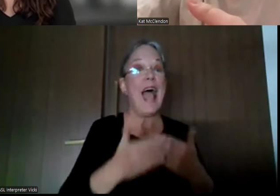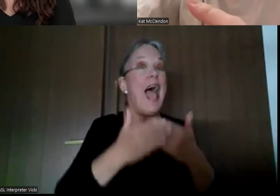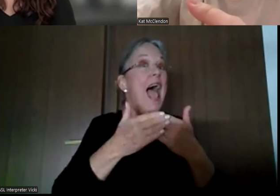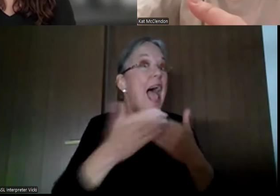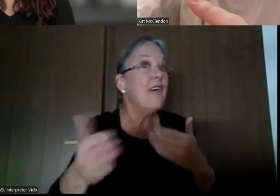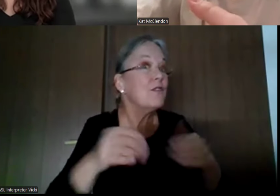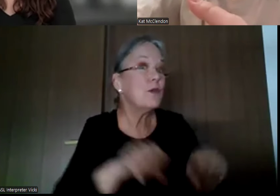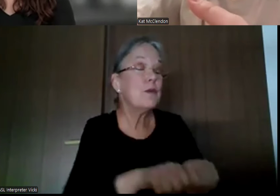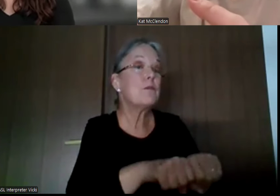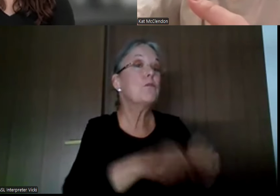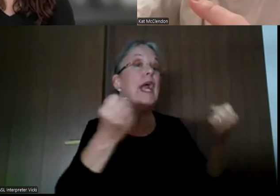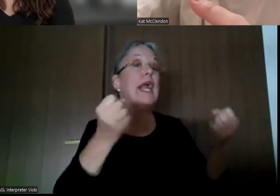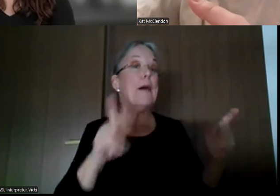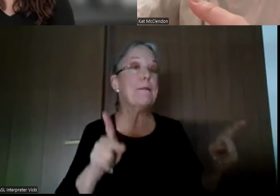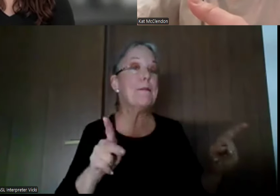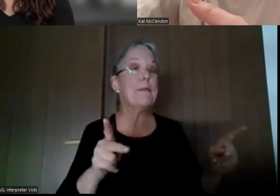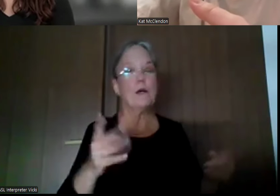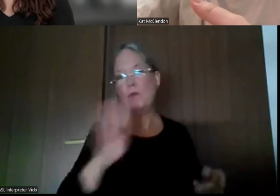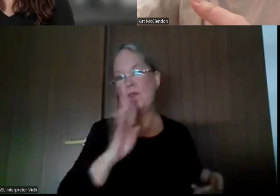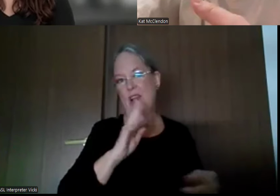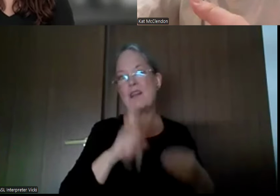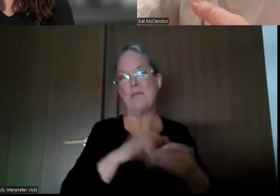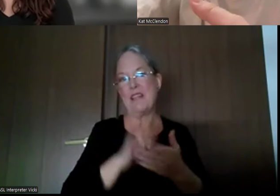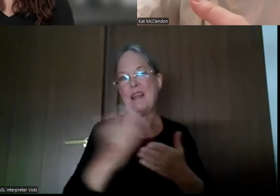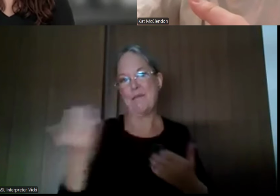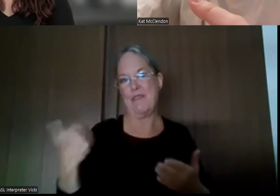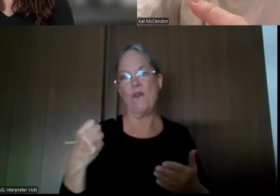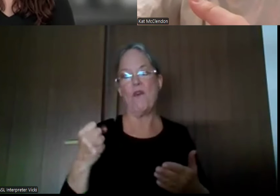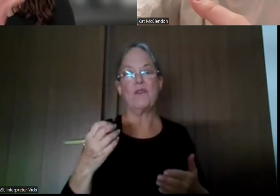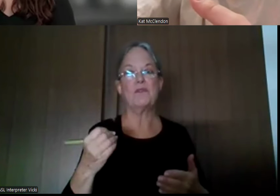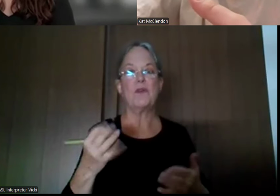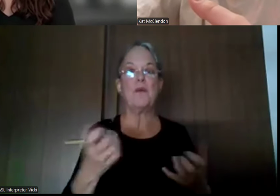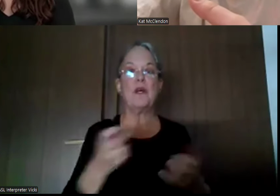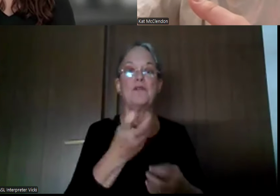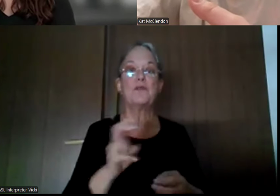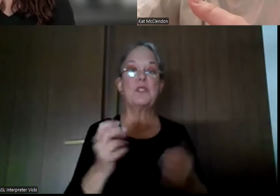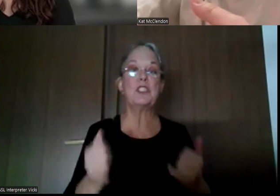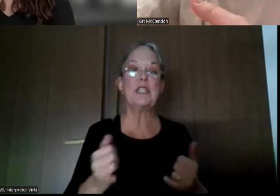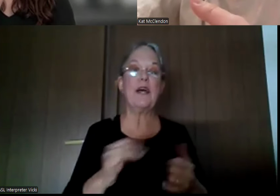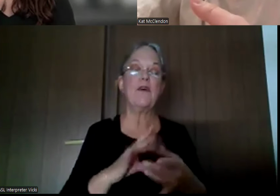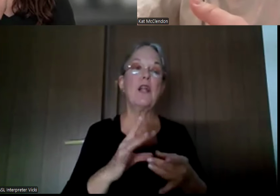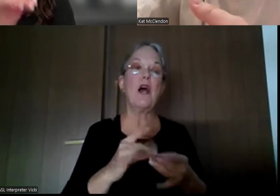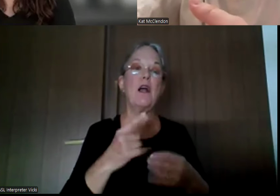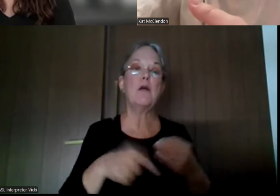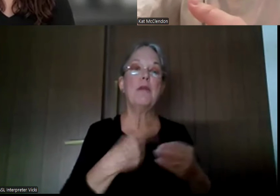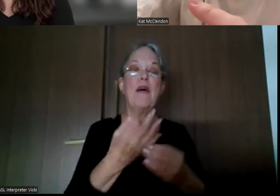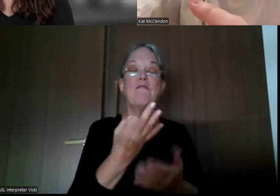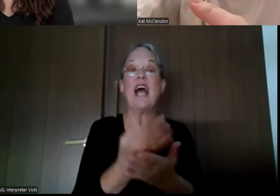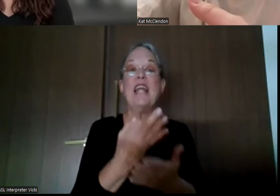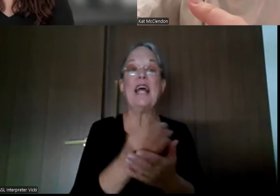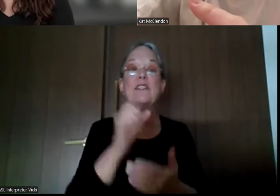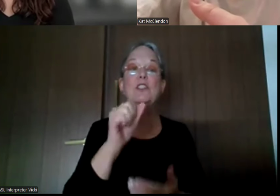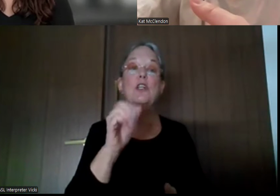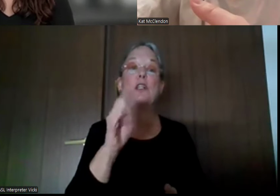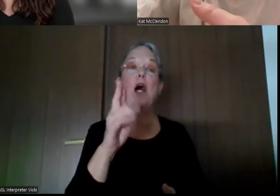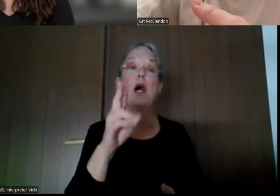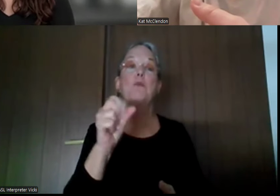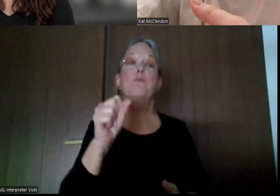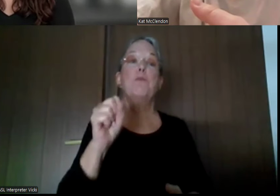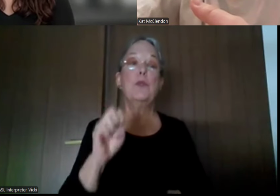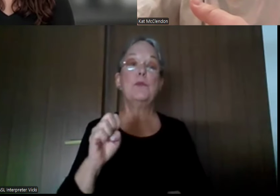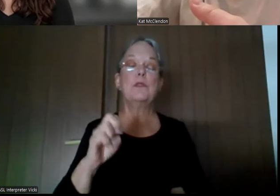And we've talked about that. So I want to switch a little bit and just talk a little bit about financial abuse. And when I say talk a little